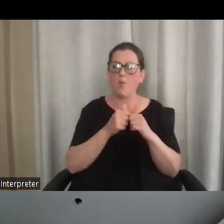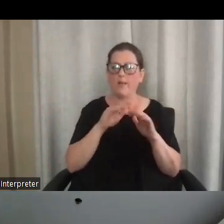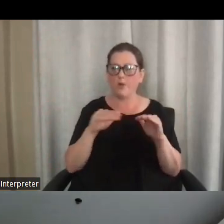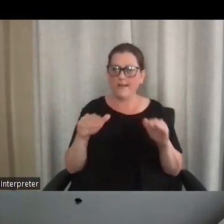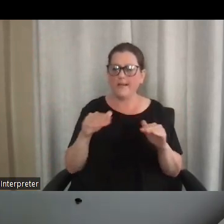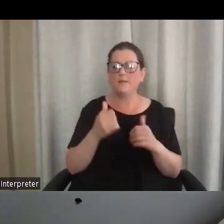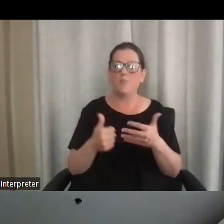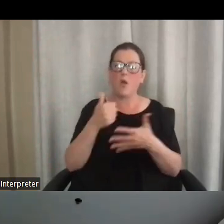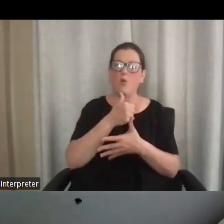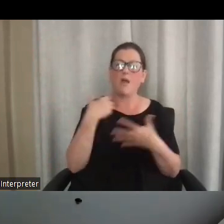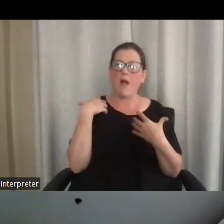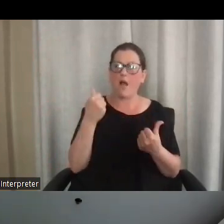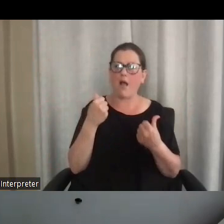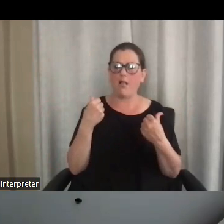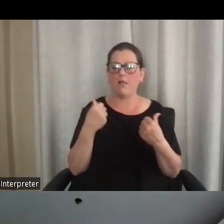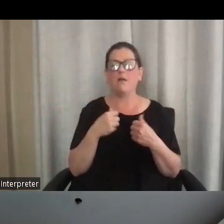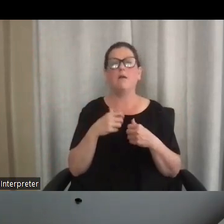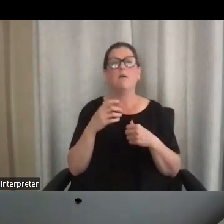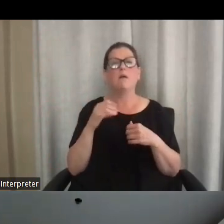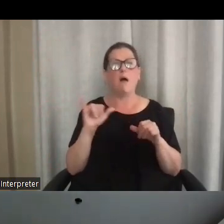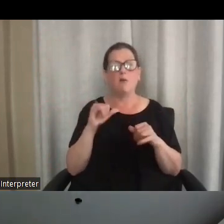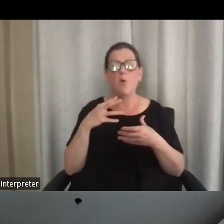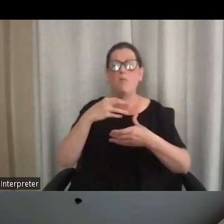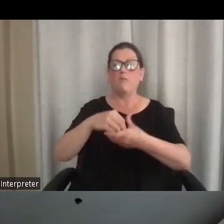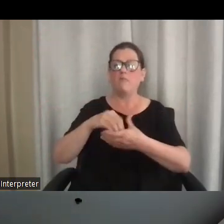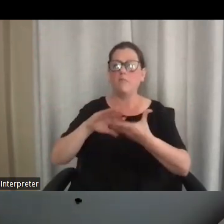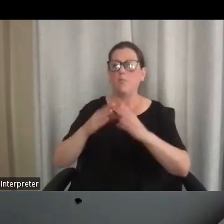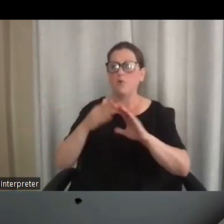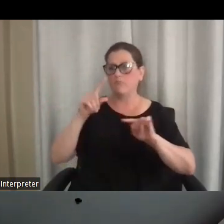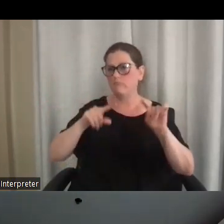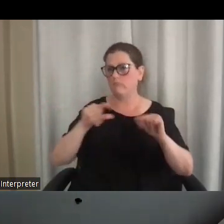It also encourages families to engage with the community in various different ways.